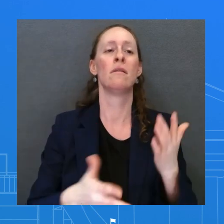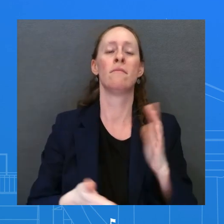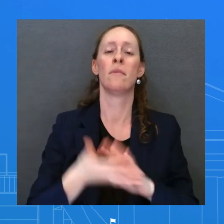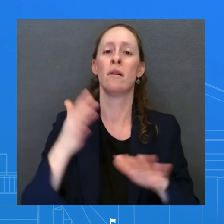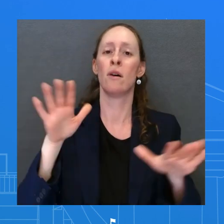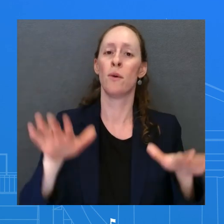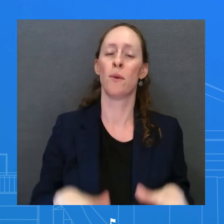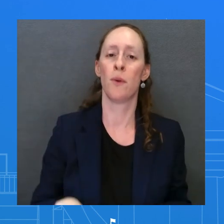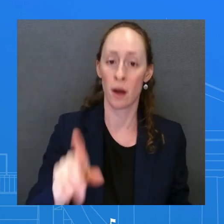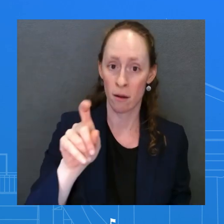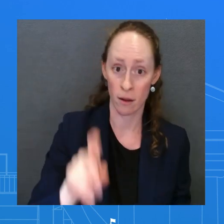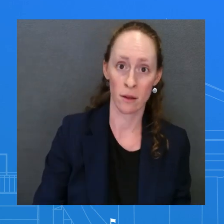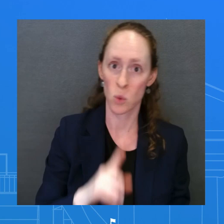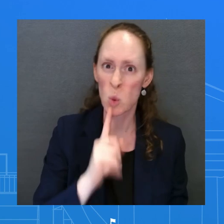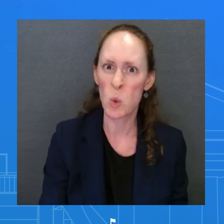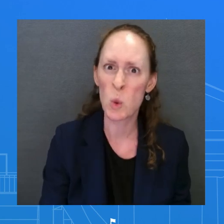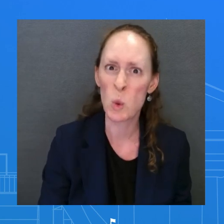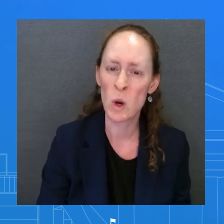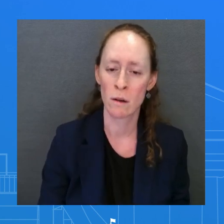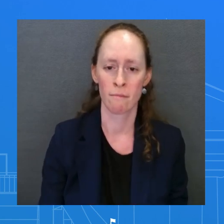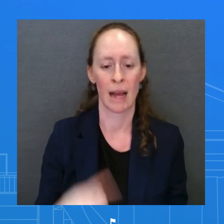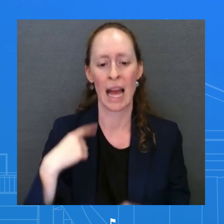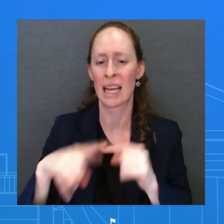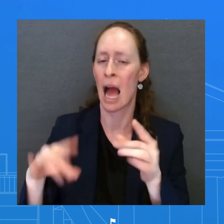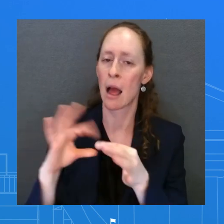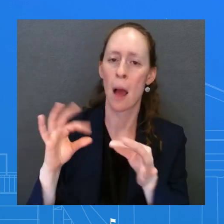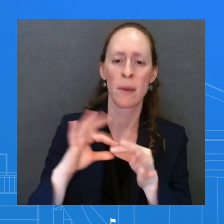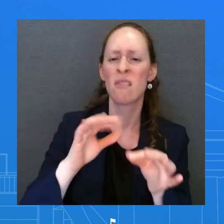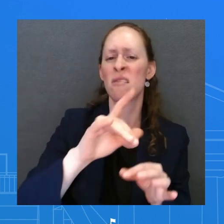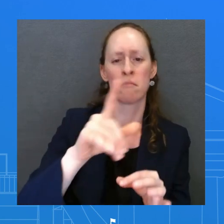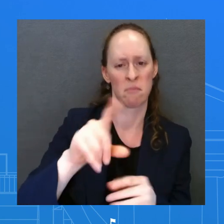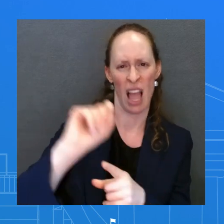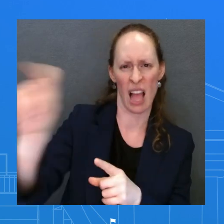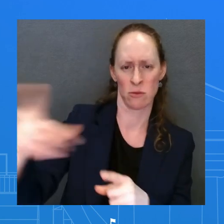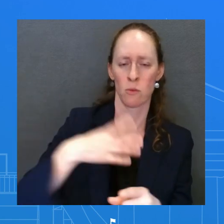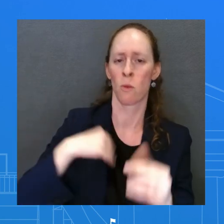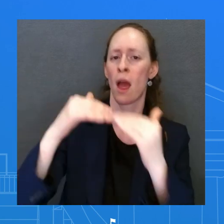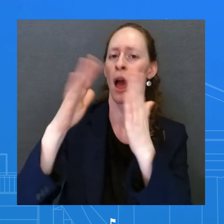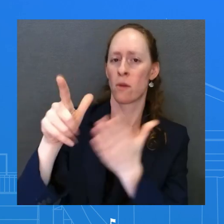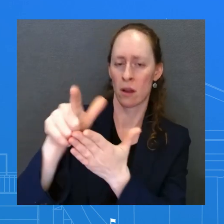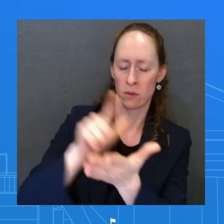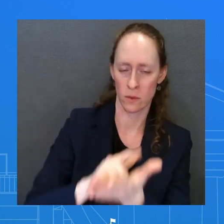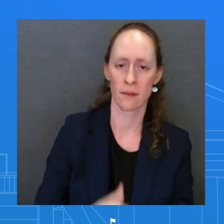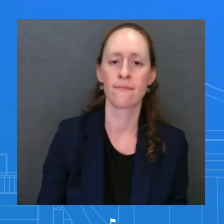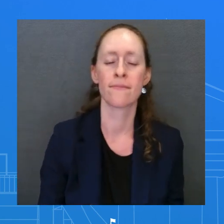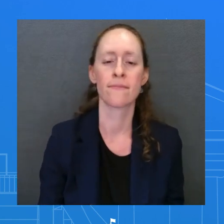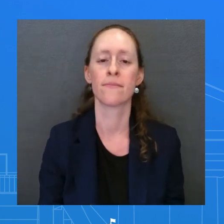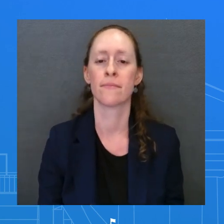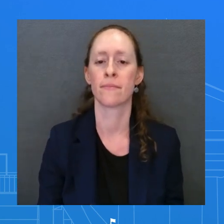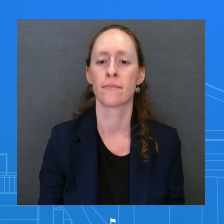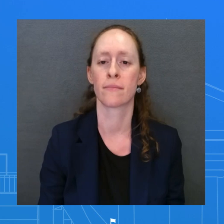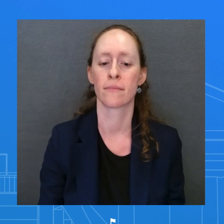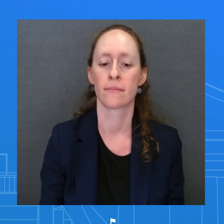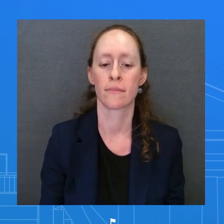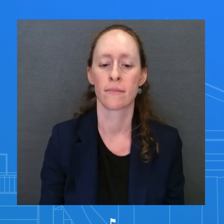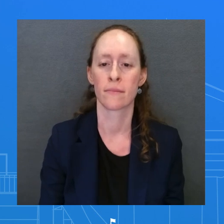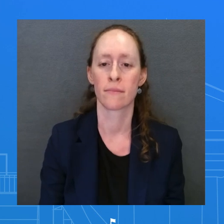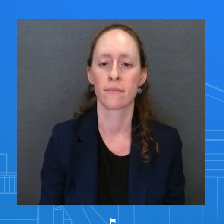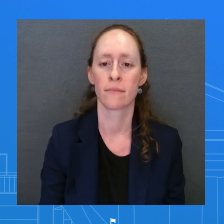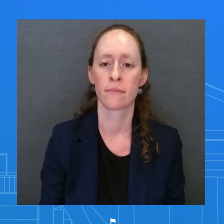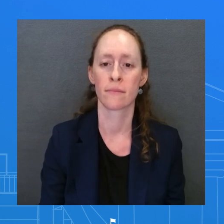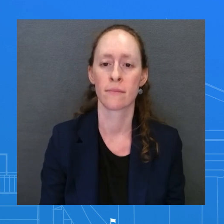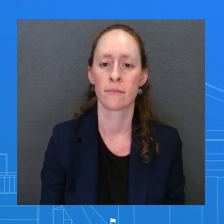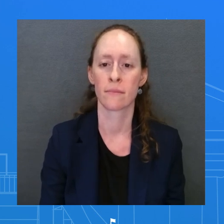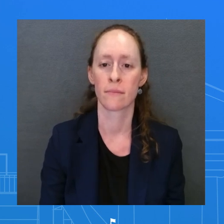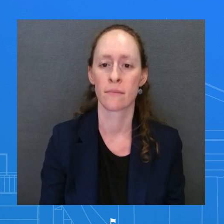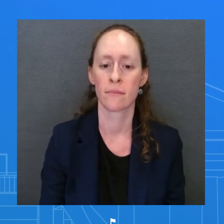refer you to the White House counsel's office. Get it. Oh, yeah, thanks. Back to India, if we could. So India is on a U.S. priority watch list